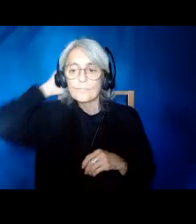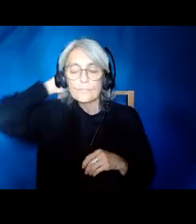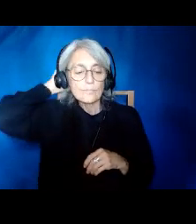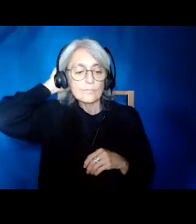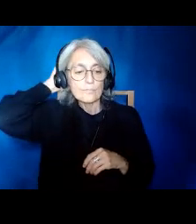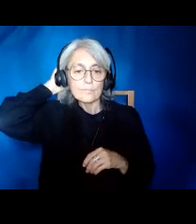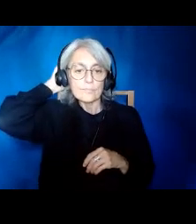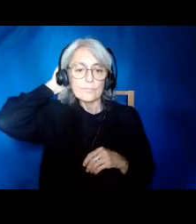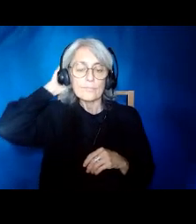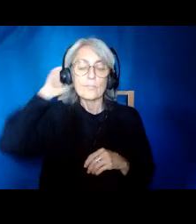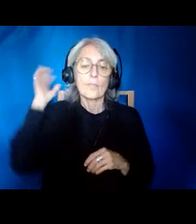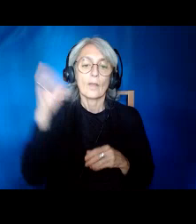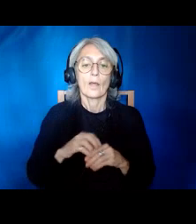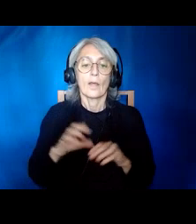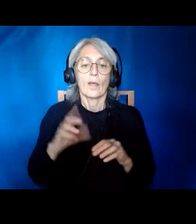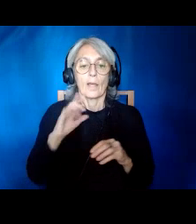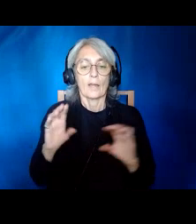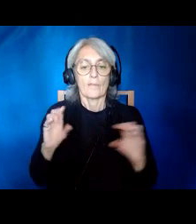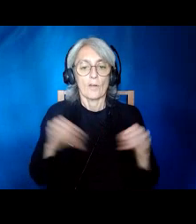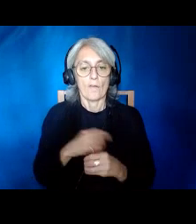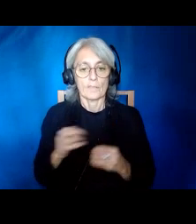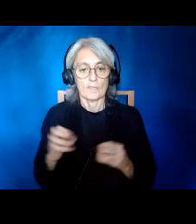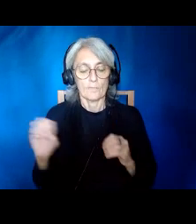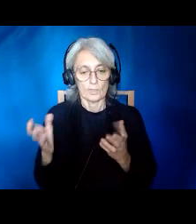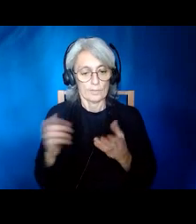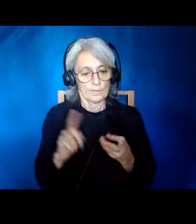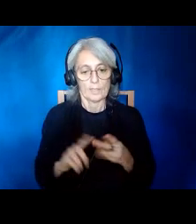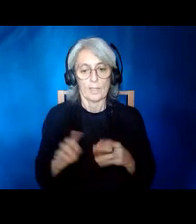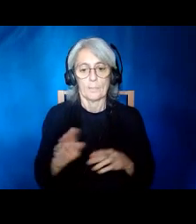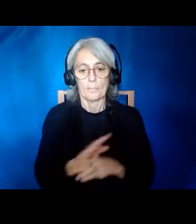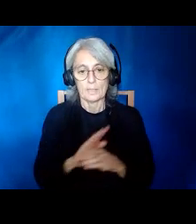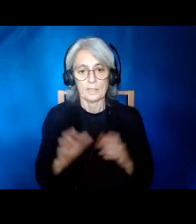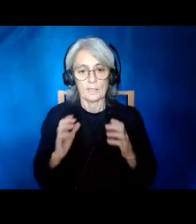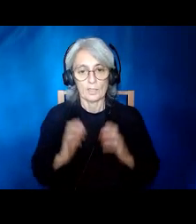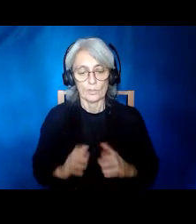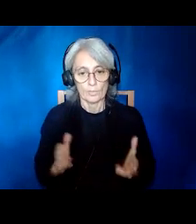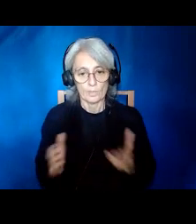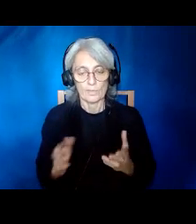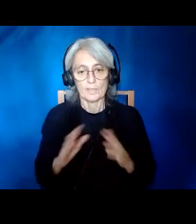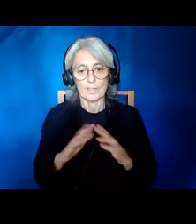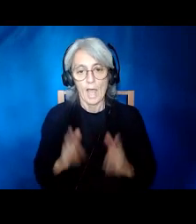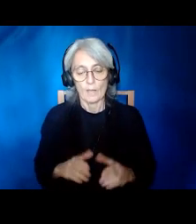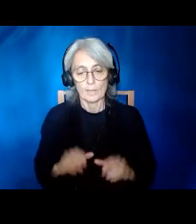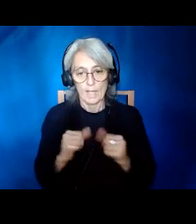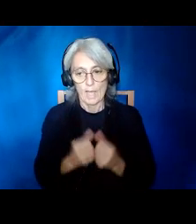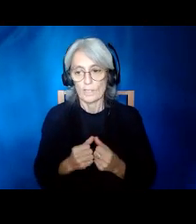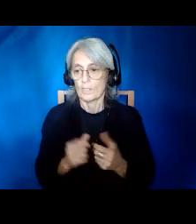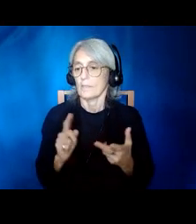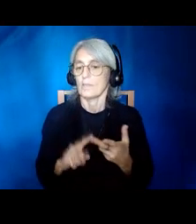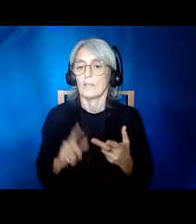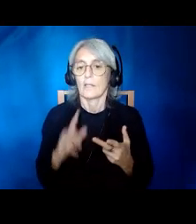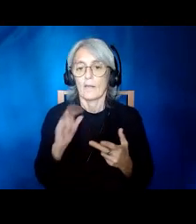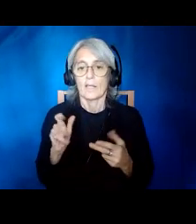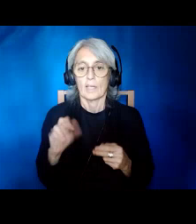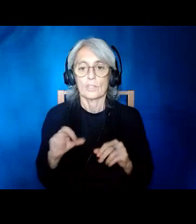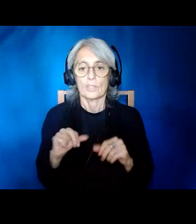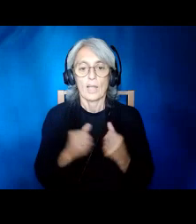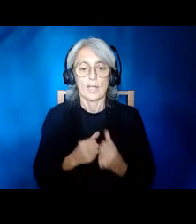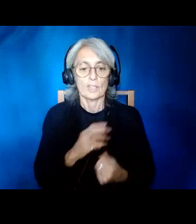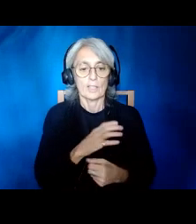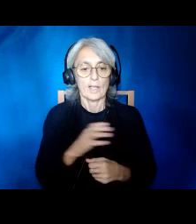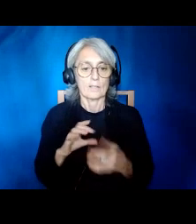California Office of Emergency Services, Business, Consumer Services and Housing Agency, California Interagency Council on